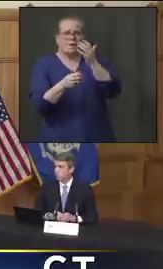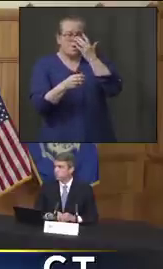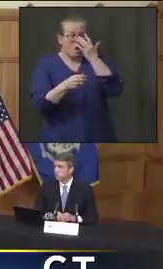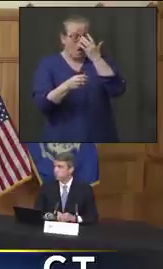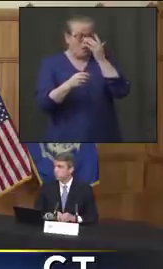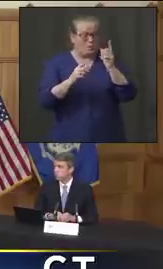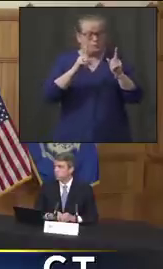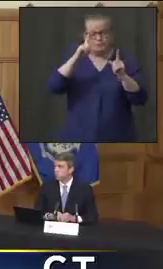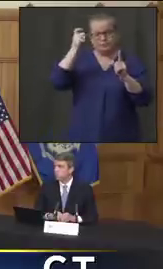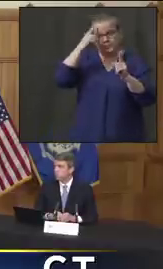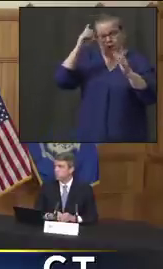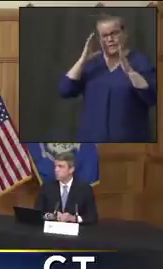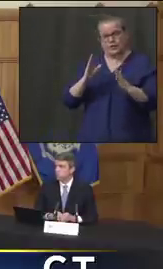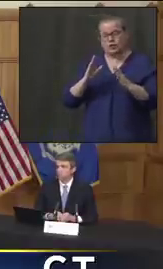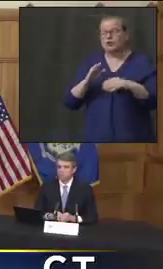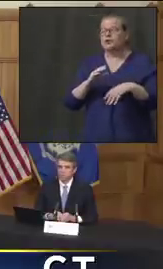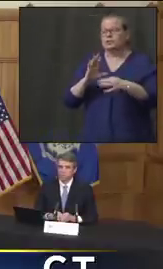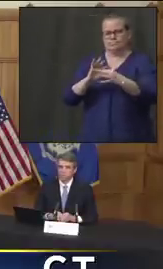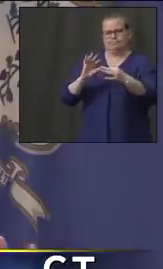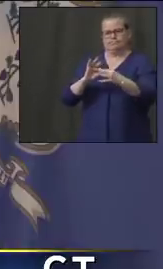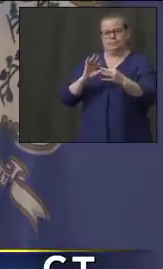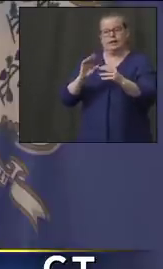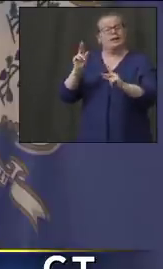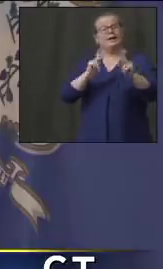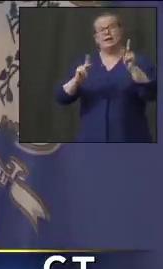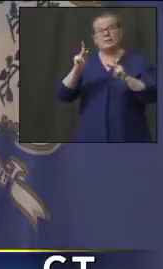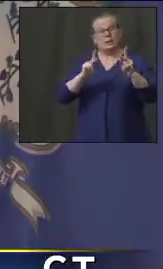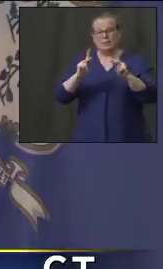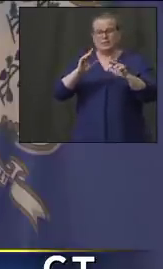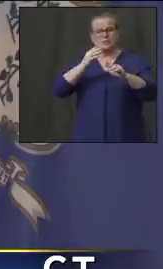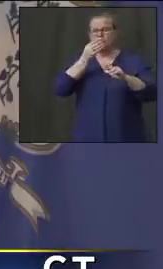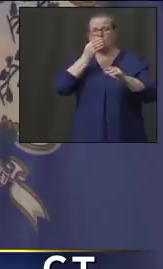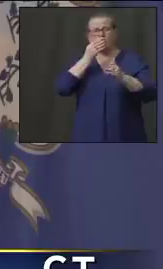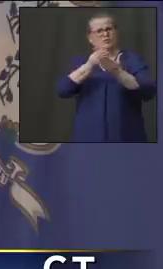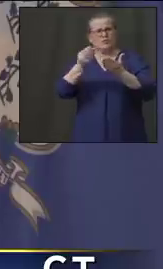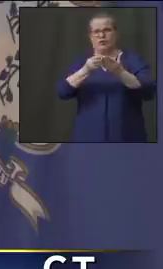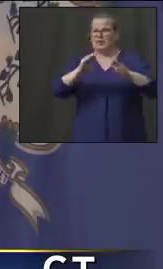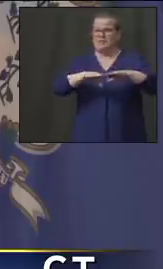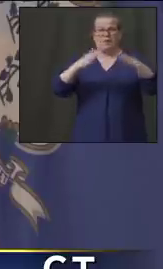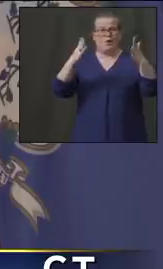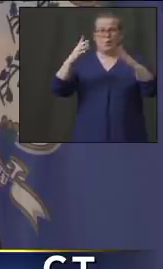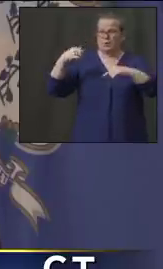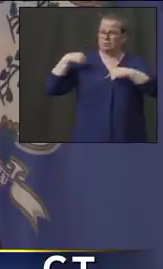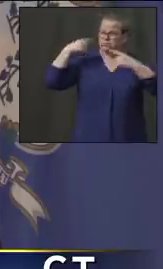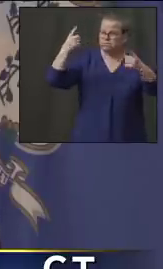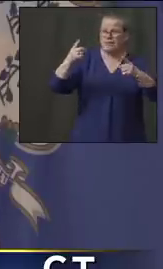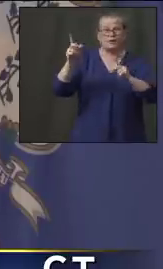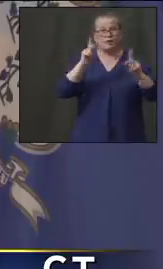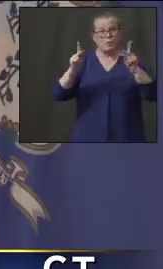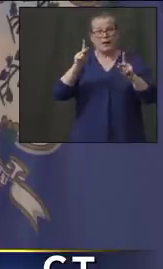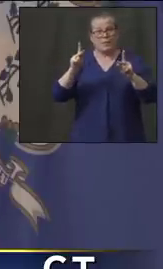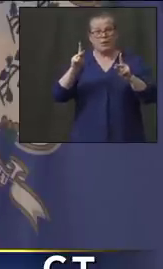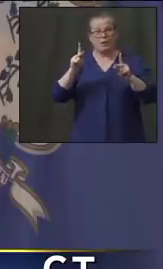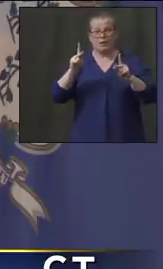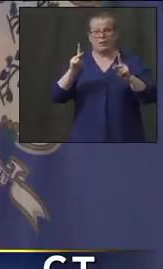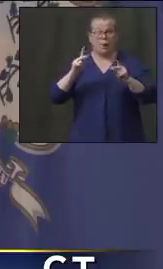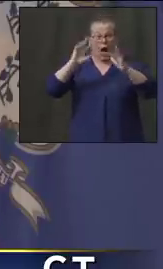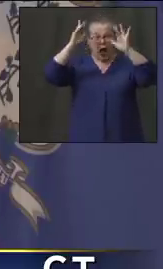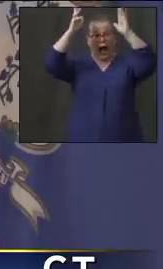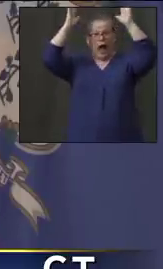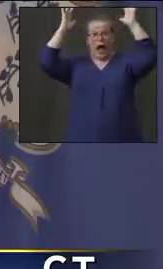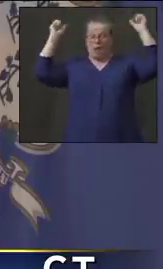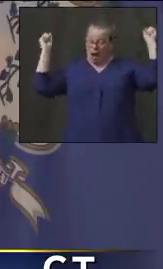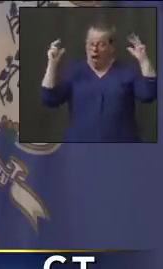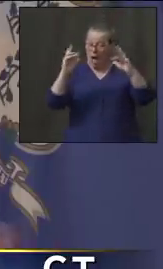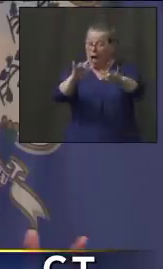Well, I was just going to say, in terms of pent-up demand, the grocery stores have been open. So I don't quite know what that question is, but our rules